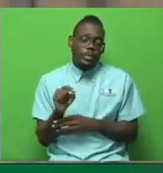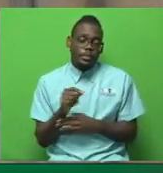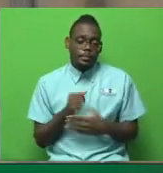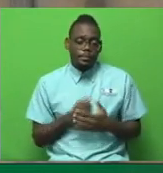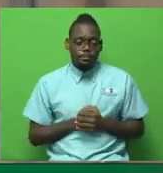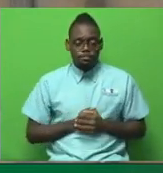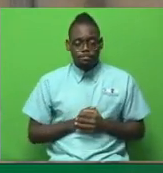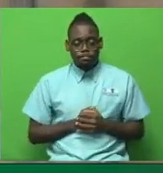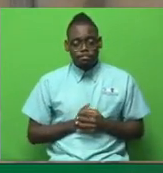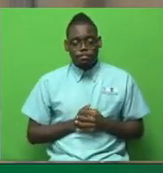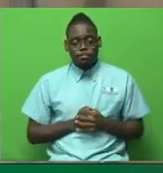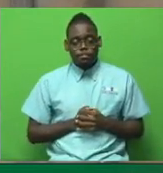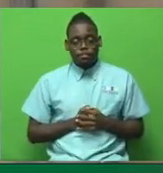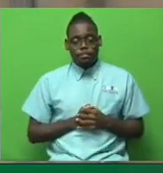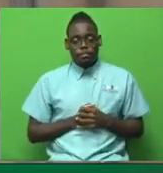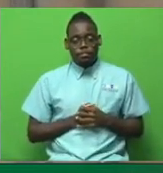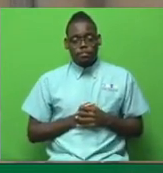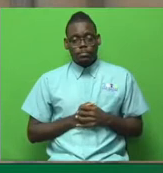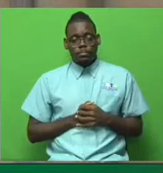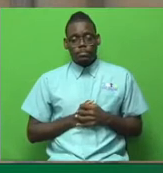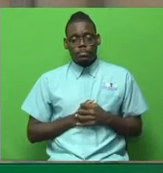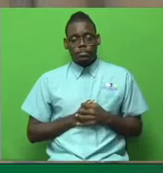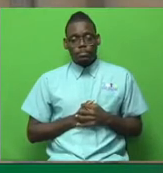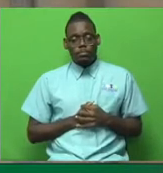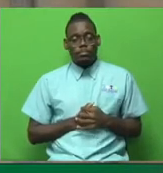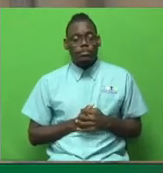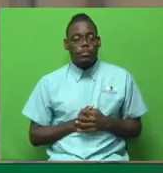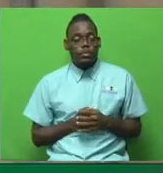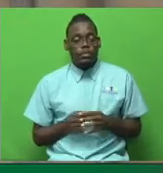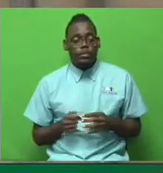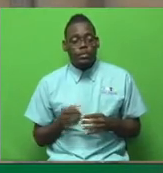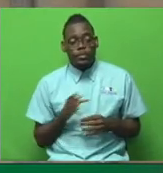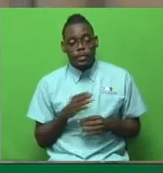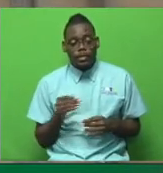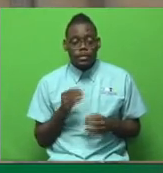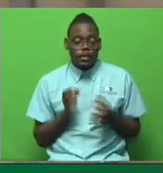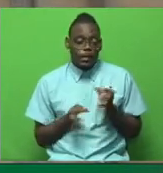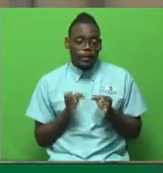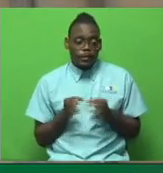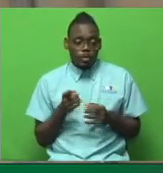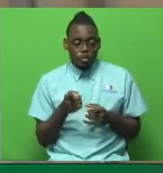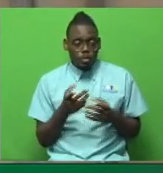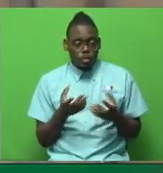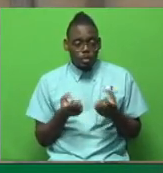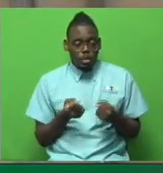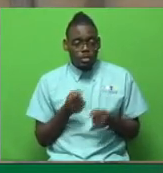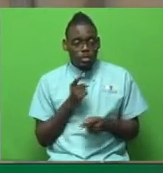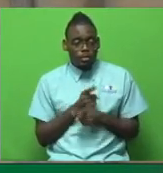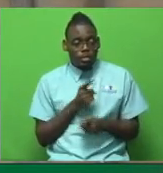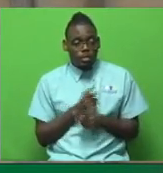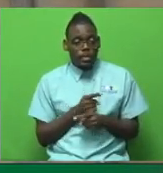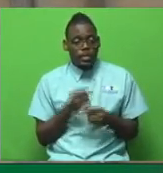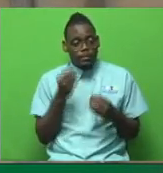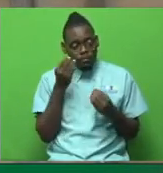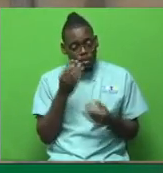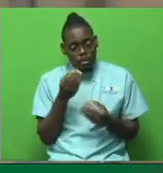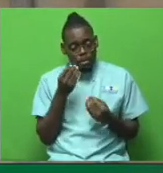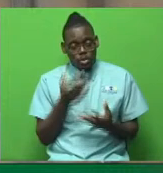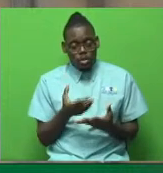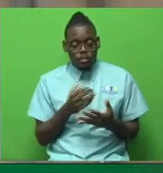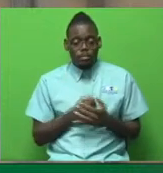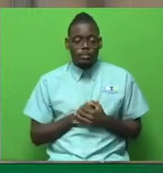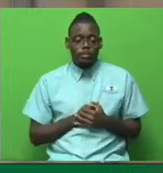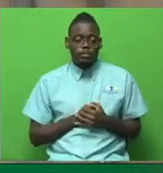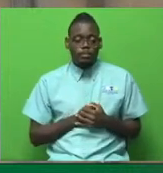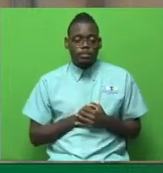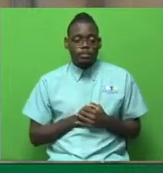and if one wishes to be properly informed and educated I will advise to borrow a tune from